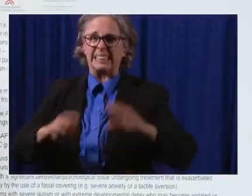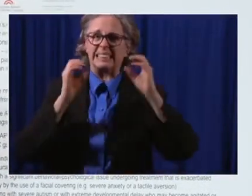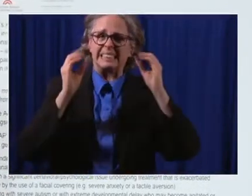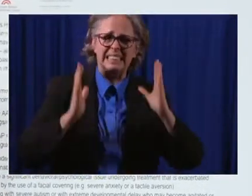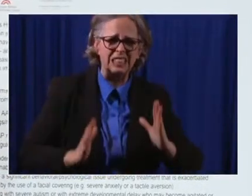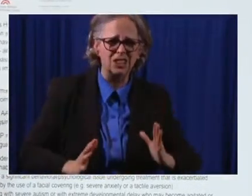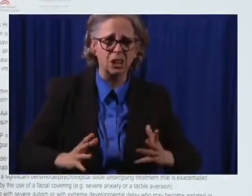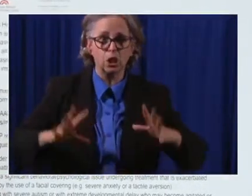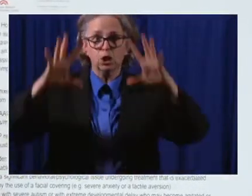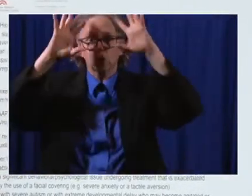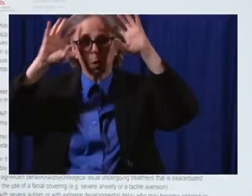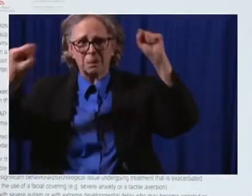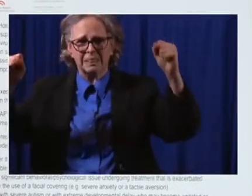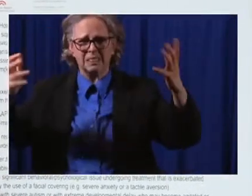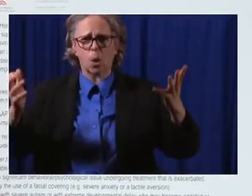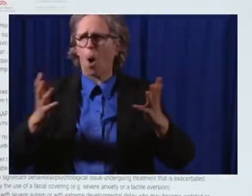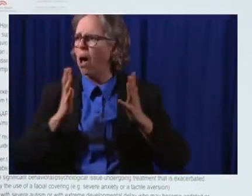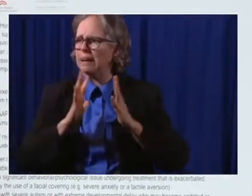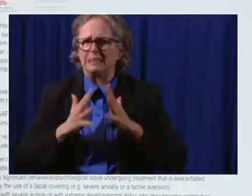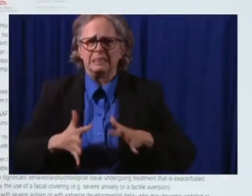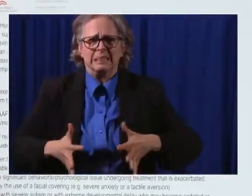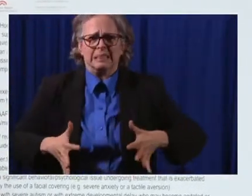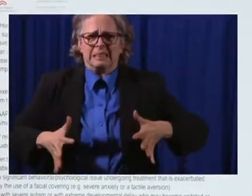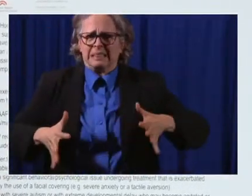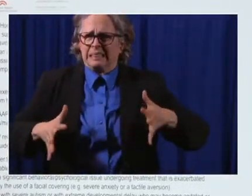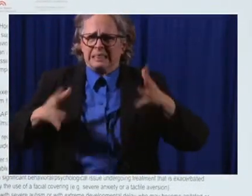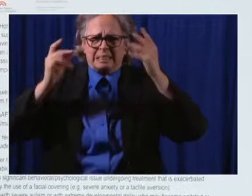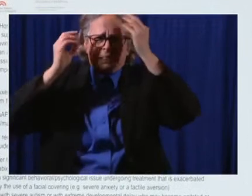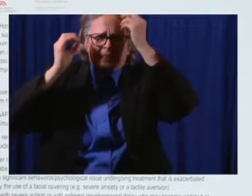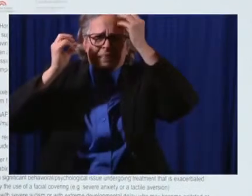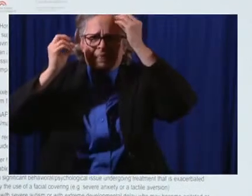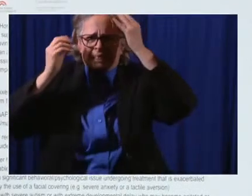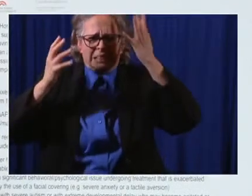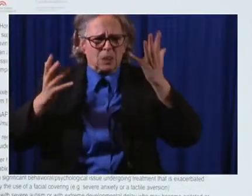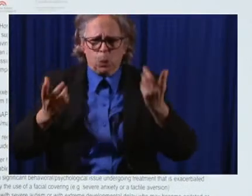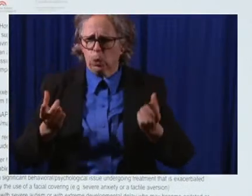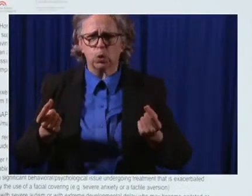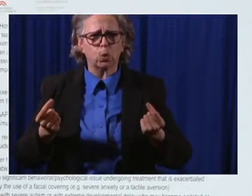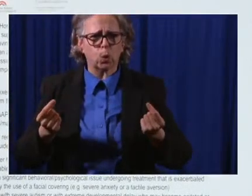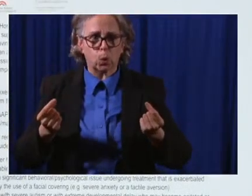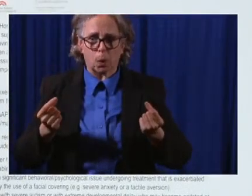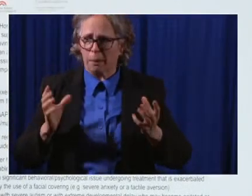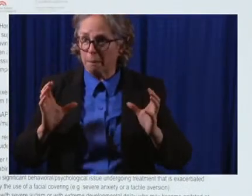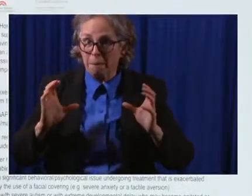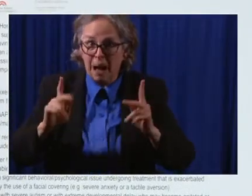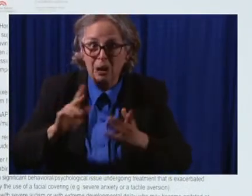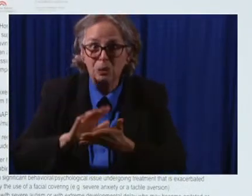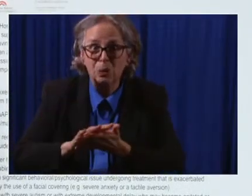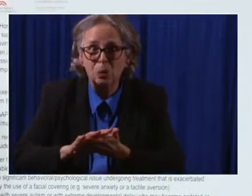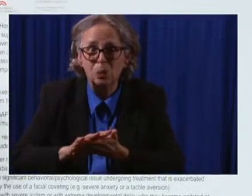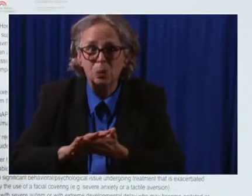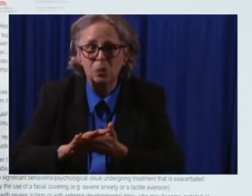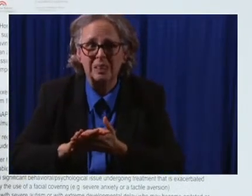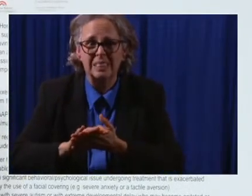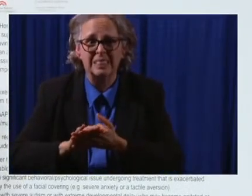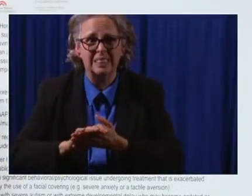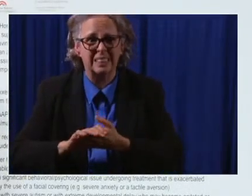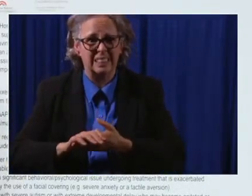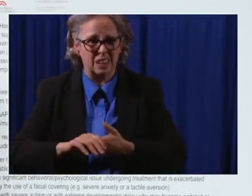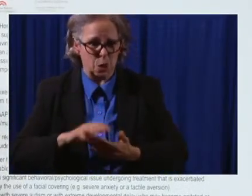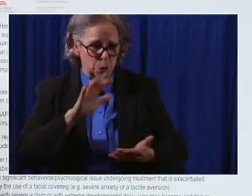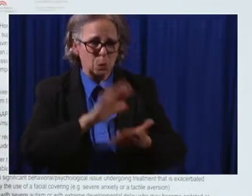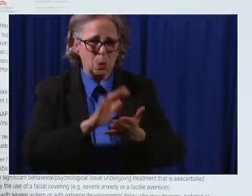superintendents, all are thinking about going back to school. And the schools are making decisions, and parents are